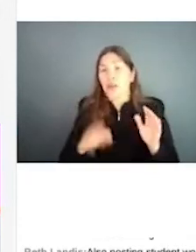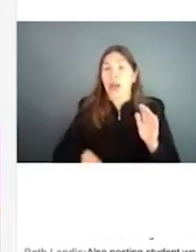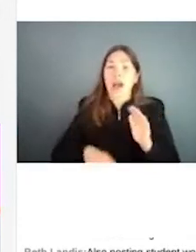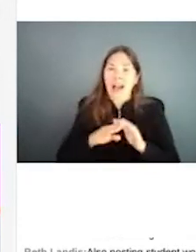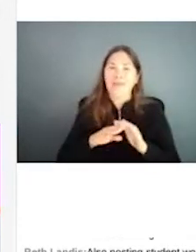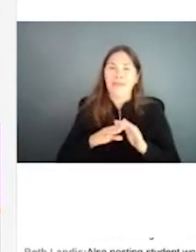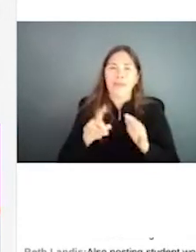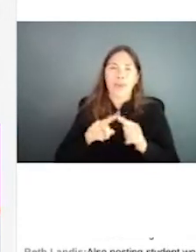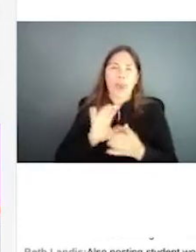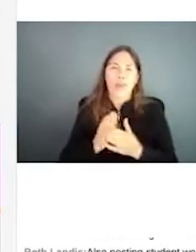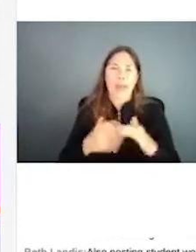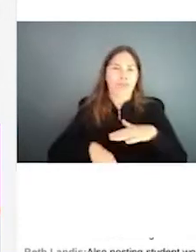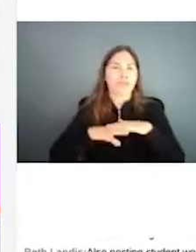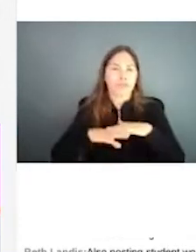amount.